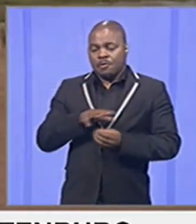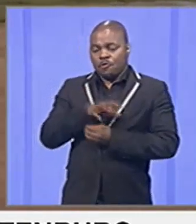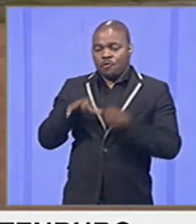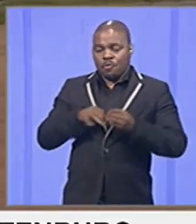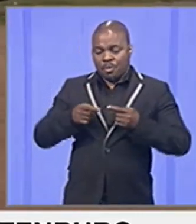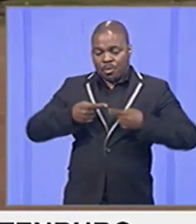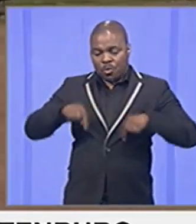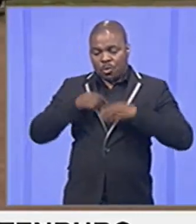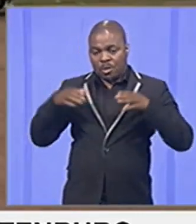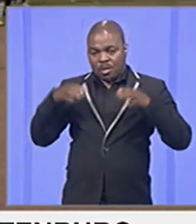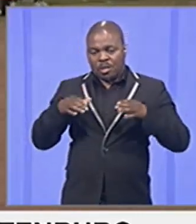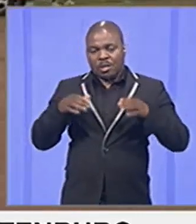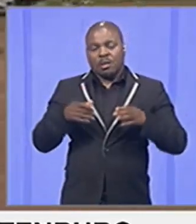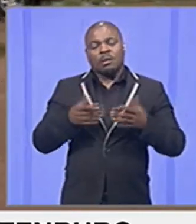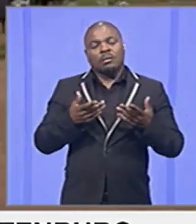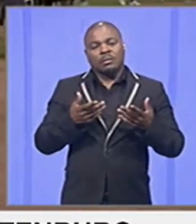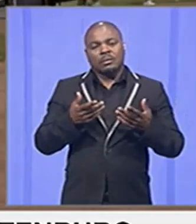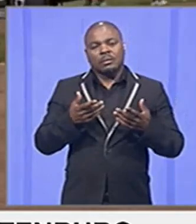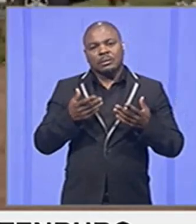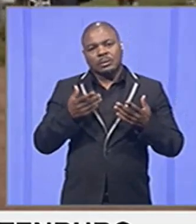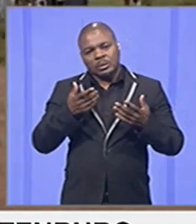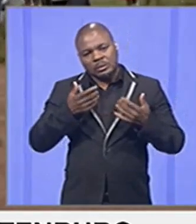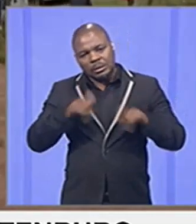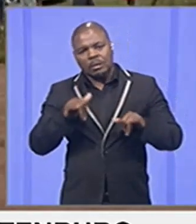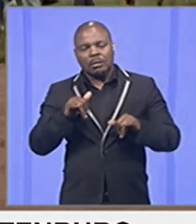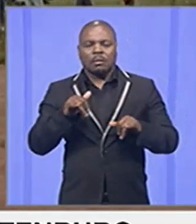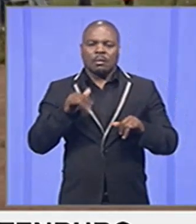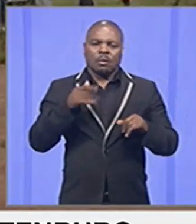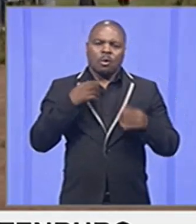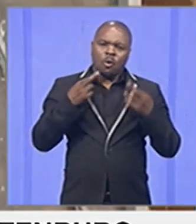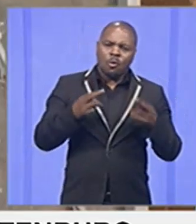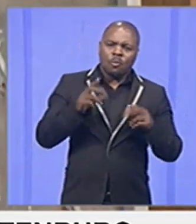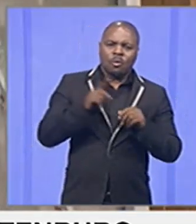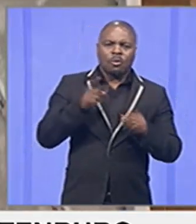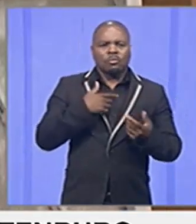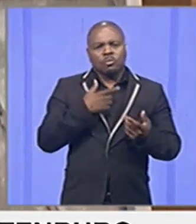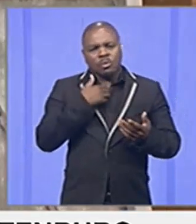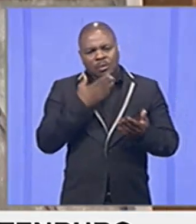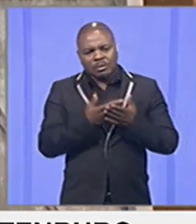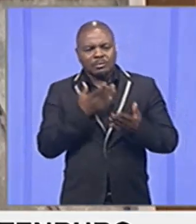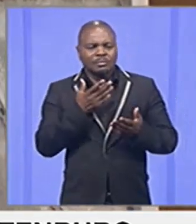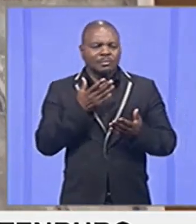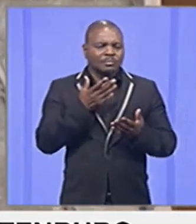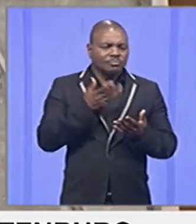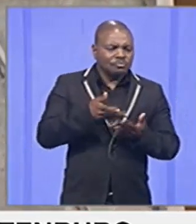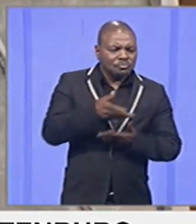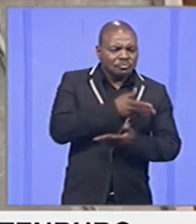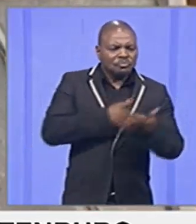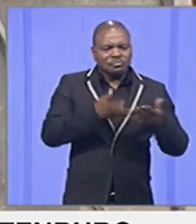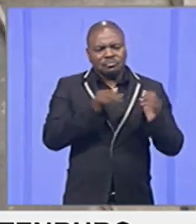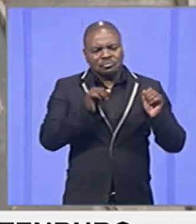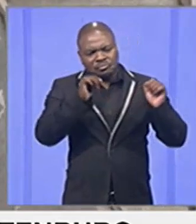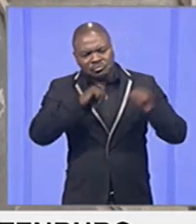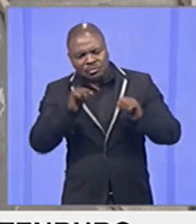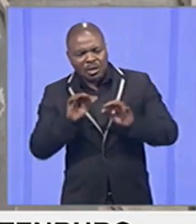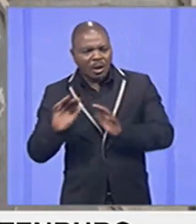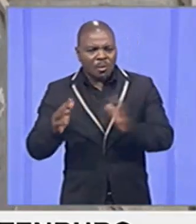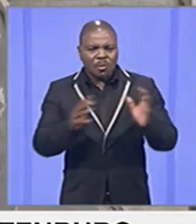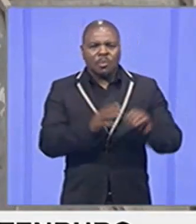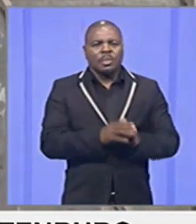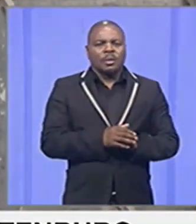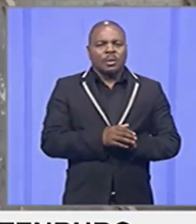ne re santse re lebeletse go bona gore re ka kopanya ya matsogo and then ka lebaka la